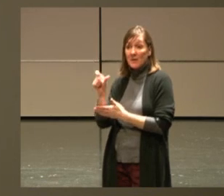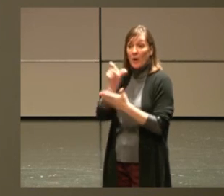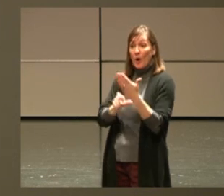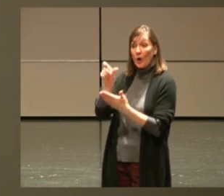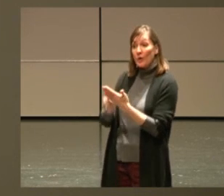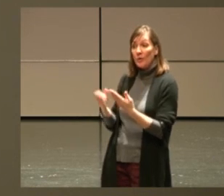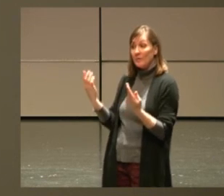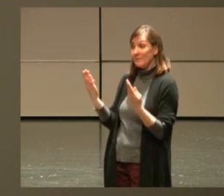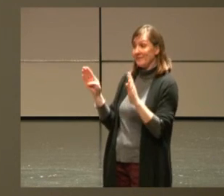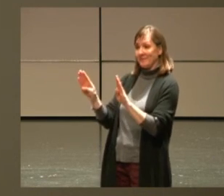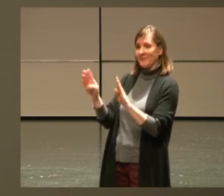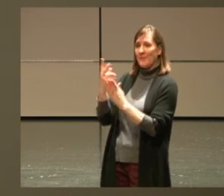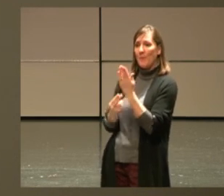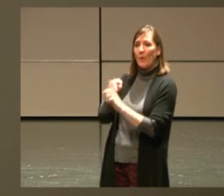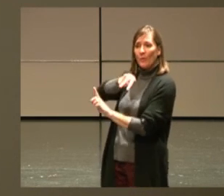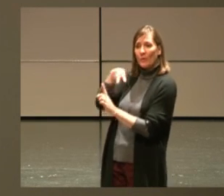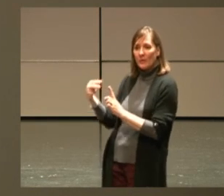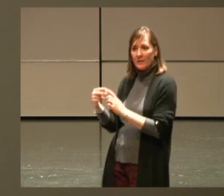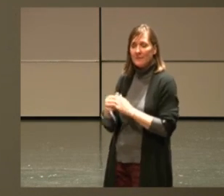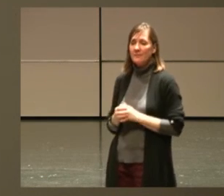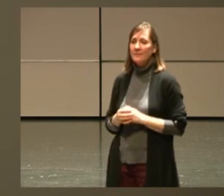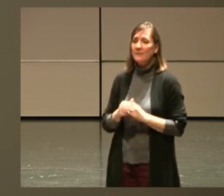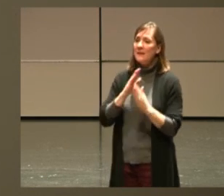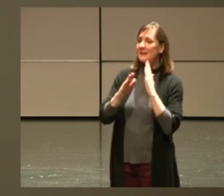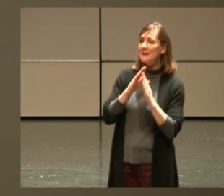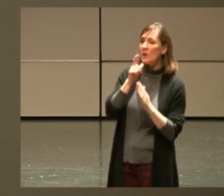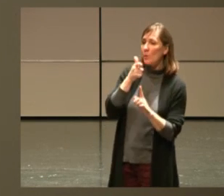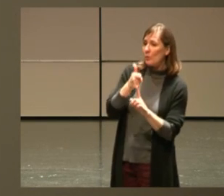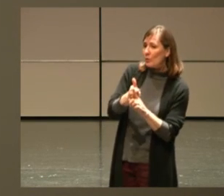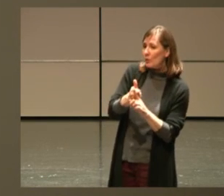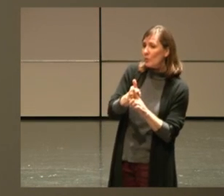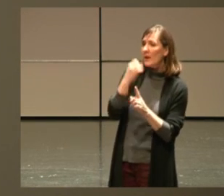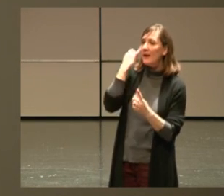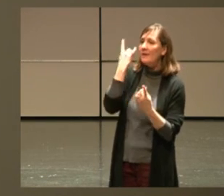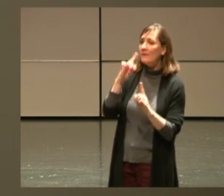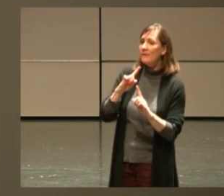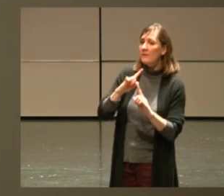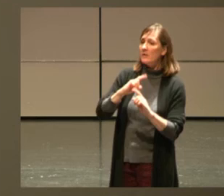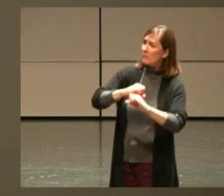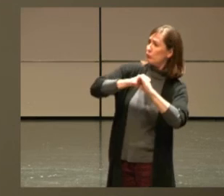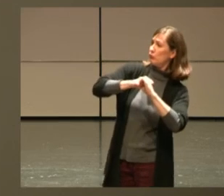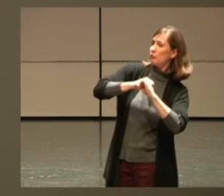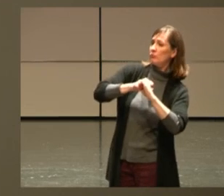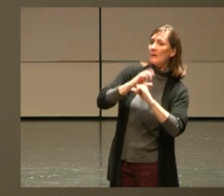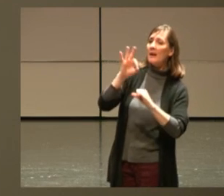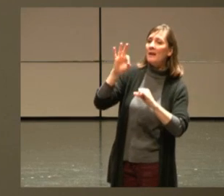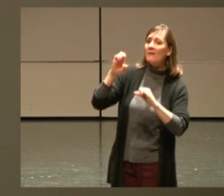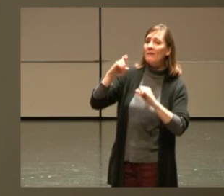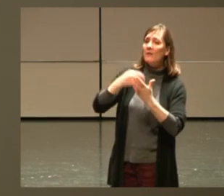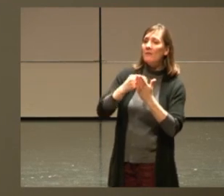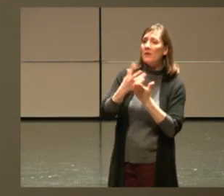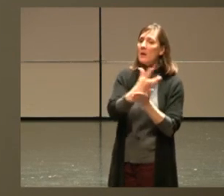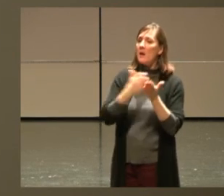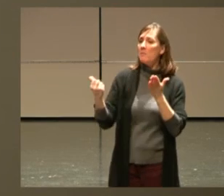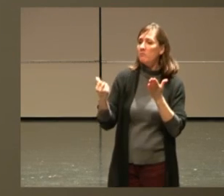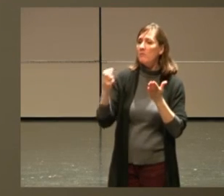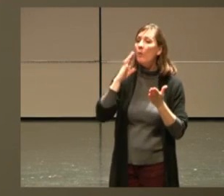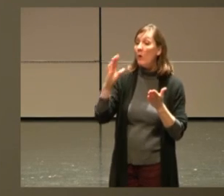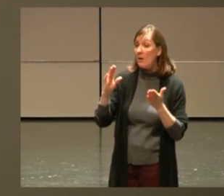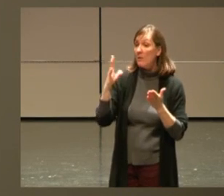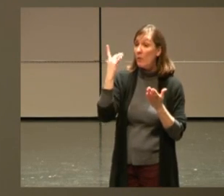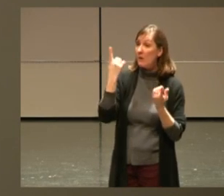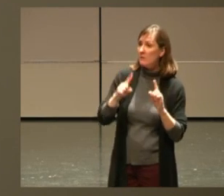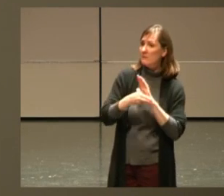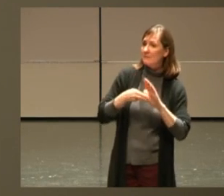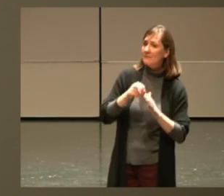this. Cities who are being threatened with having their funding, federal funding, stripped because of being sanctuary